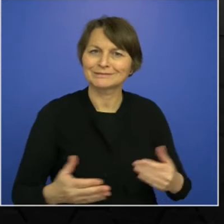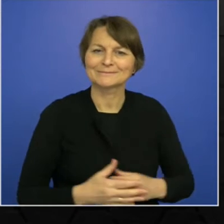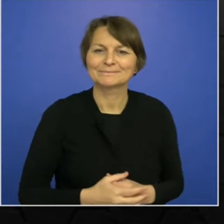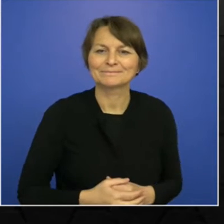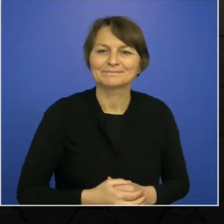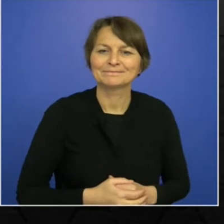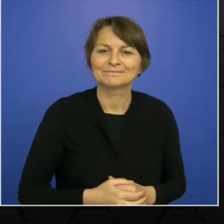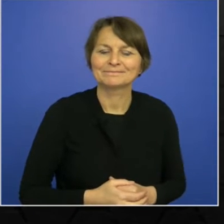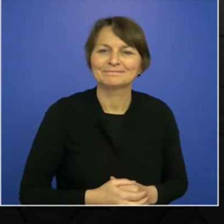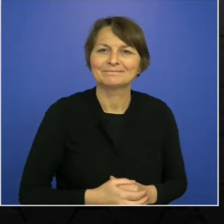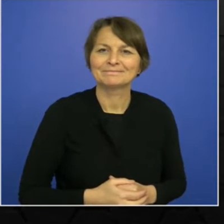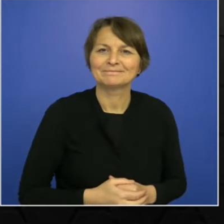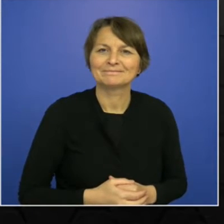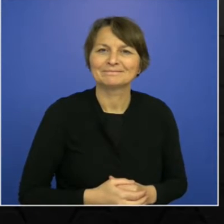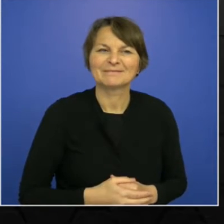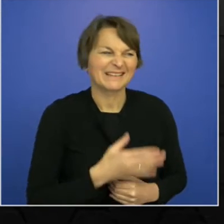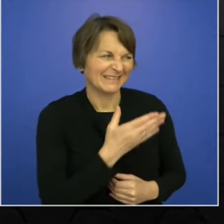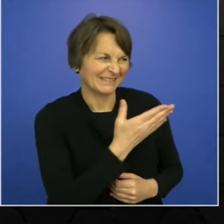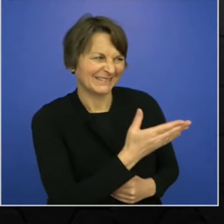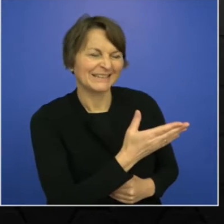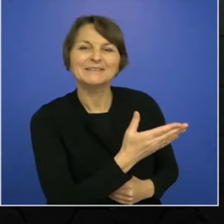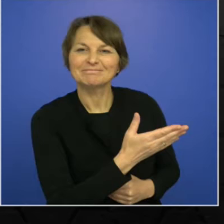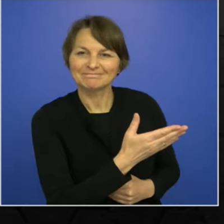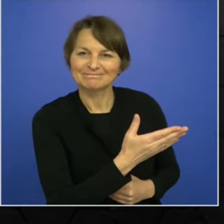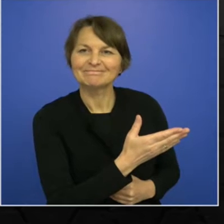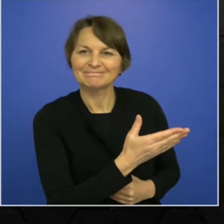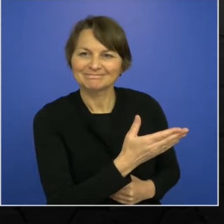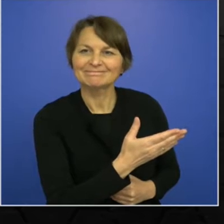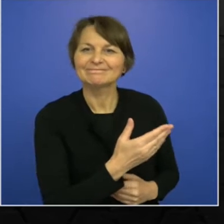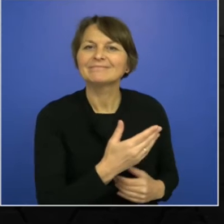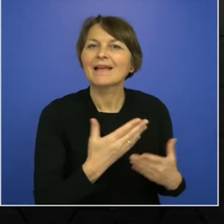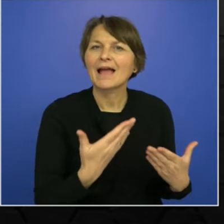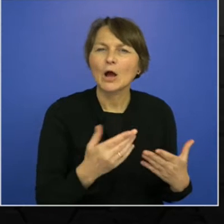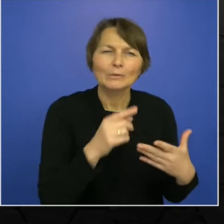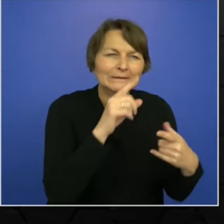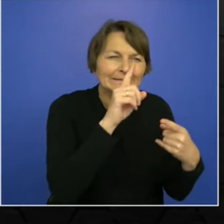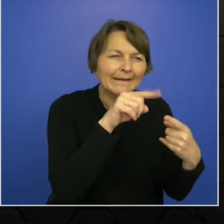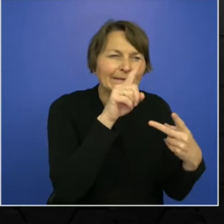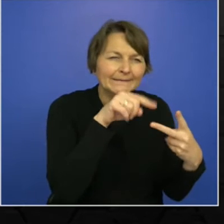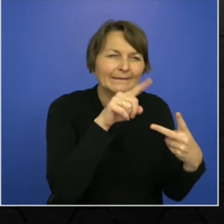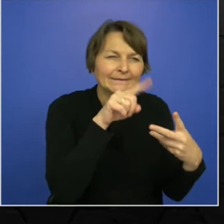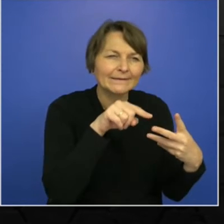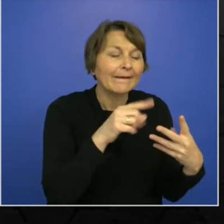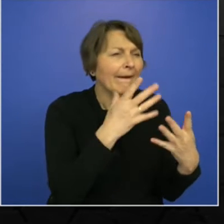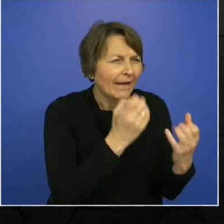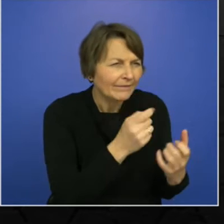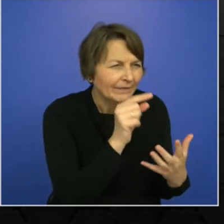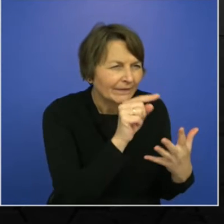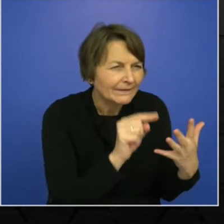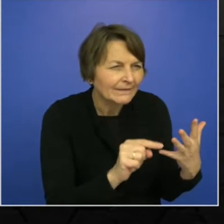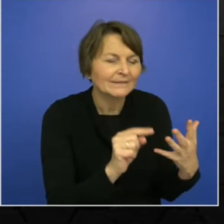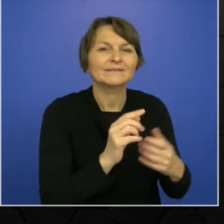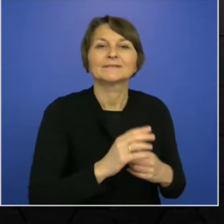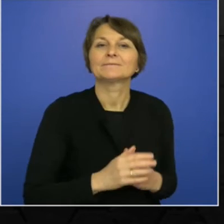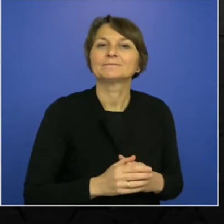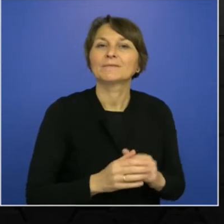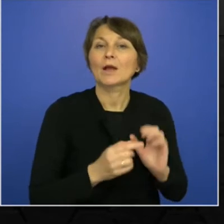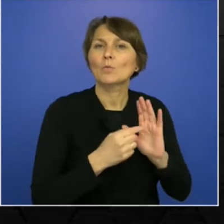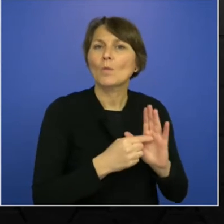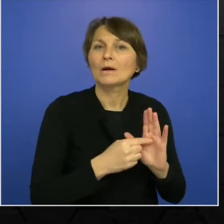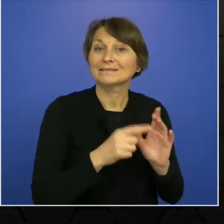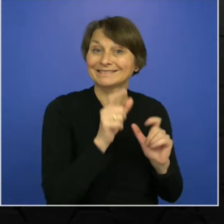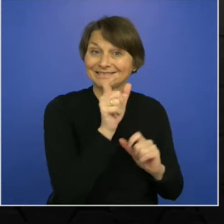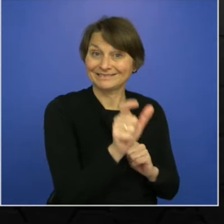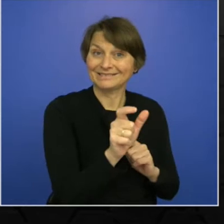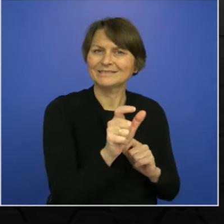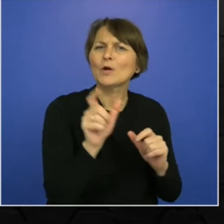this conversation about the symptom checking. And I want to show you that you can type the word help.